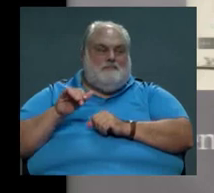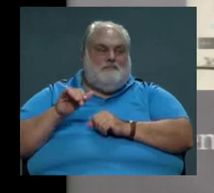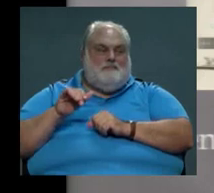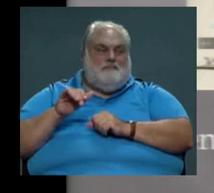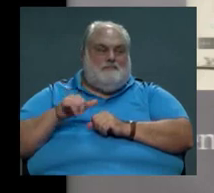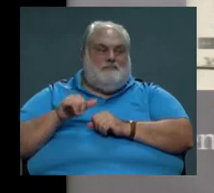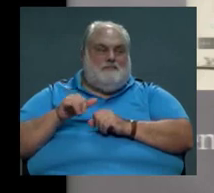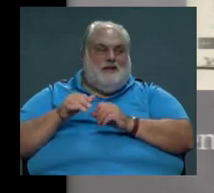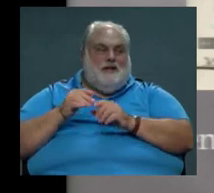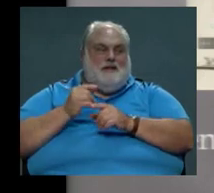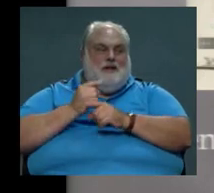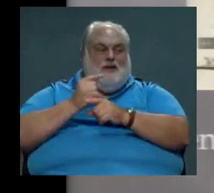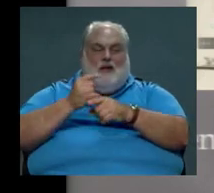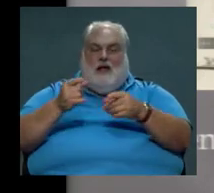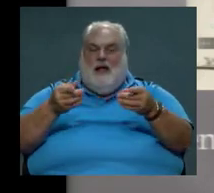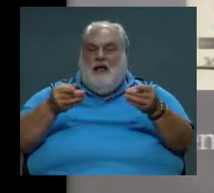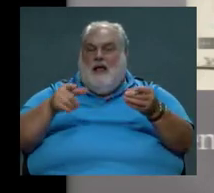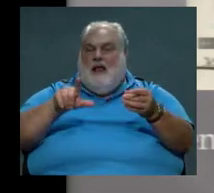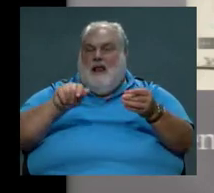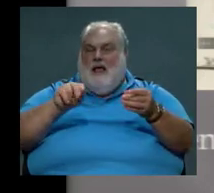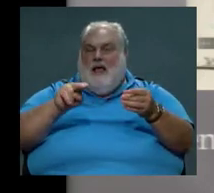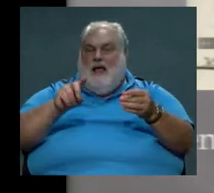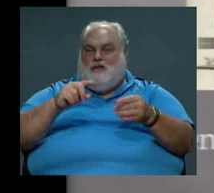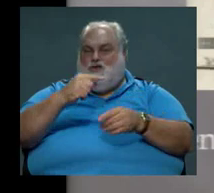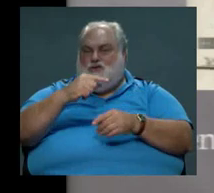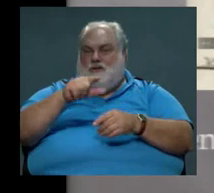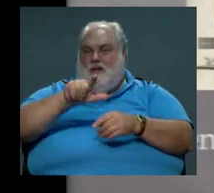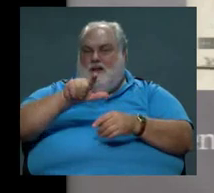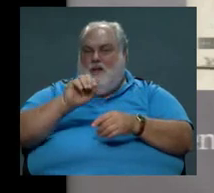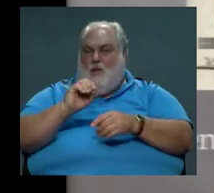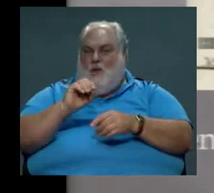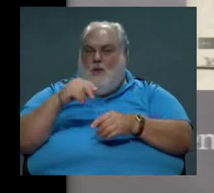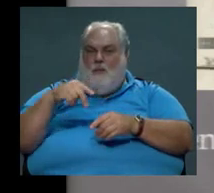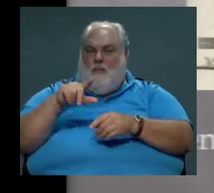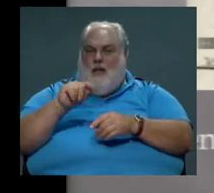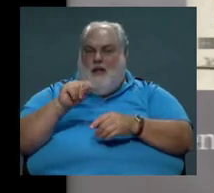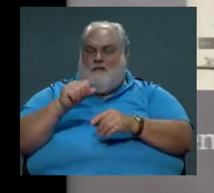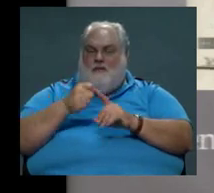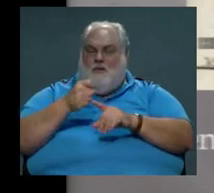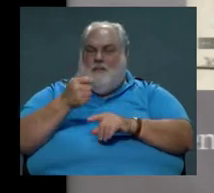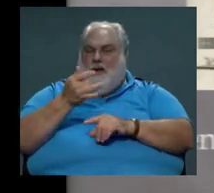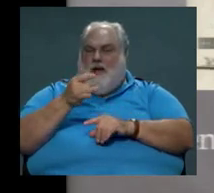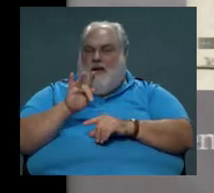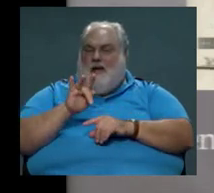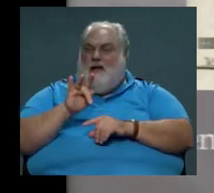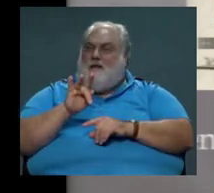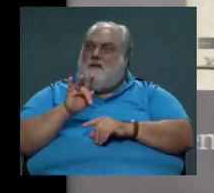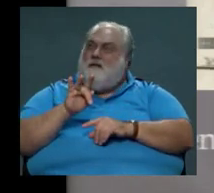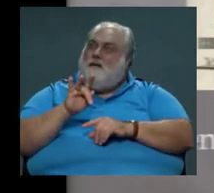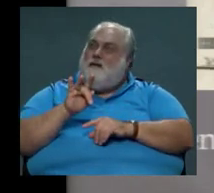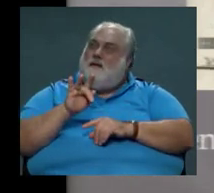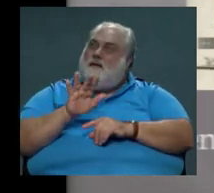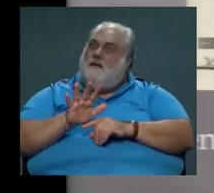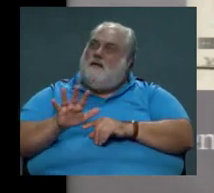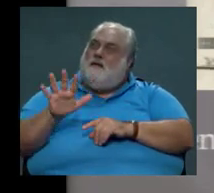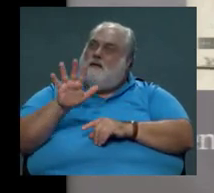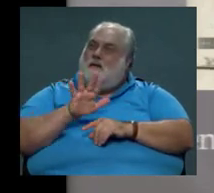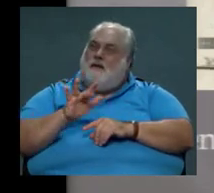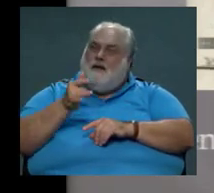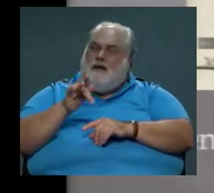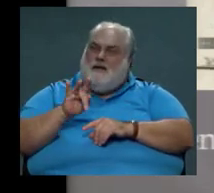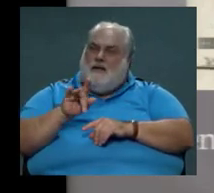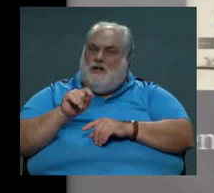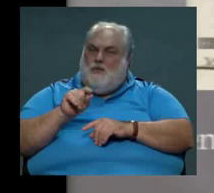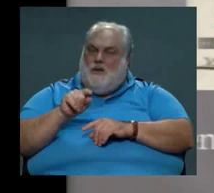the general land office plats, GLO plats. Those are from 18? Varies from